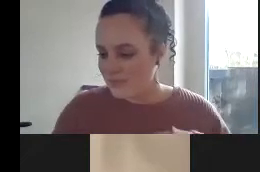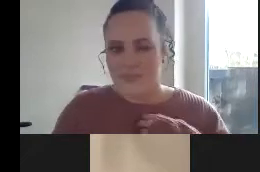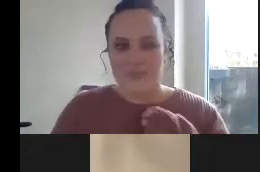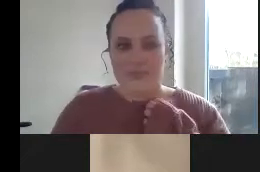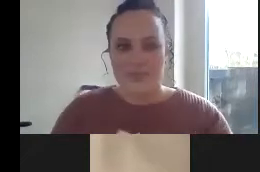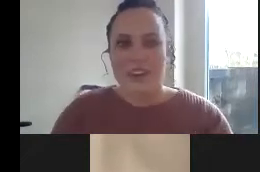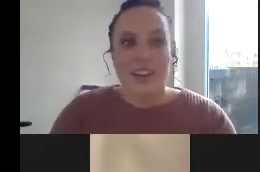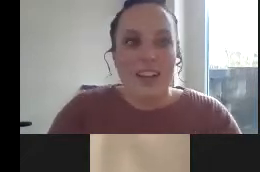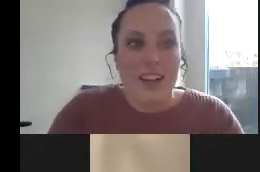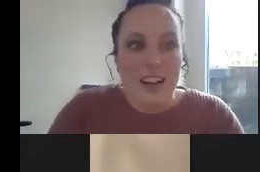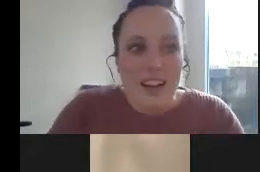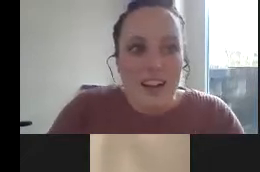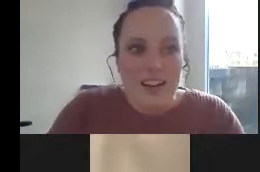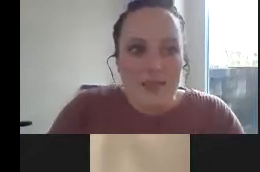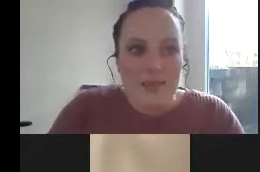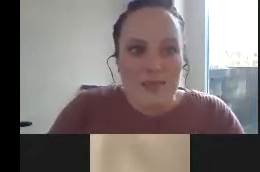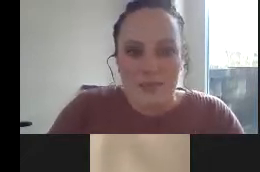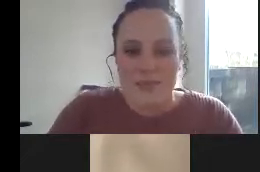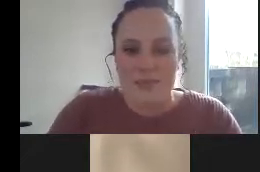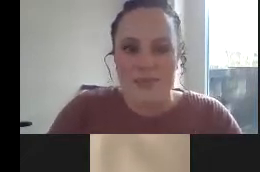Hopefully. Perfect.